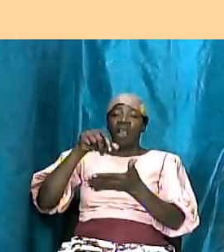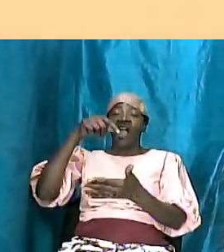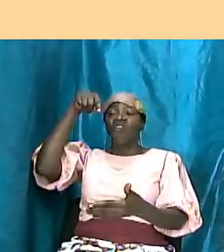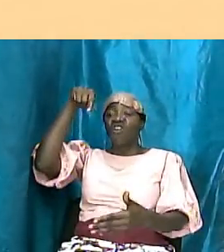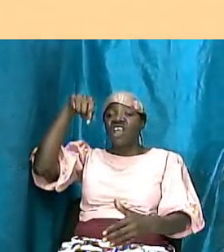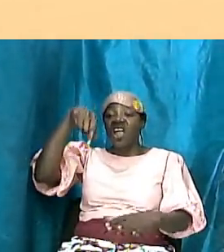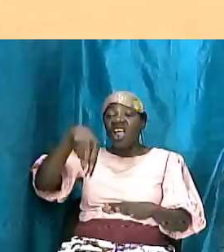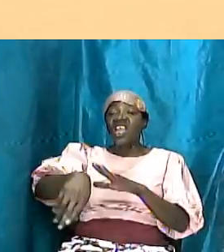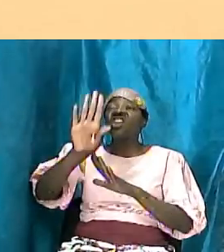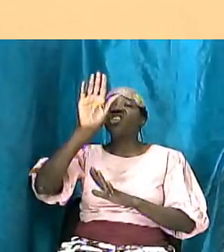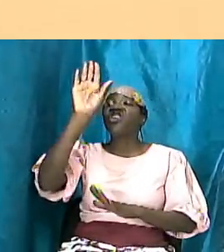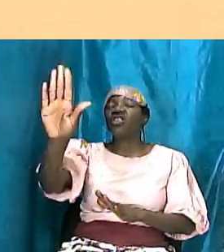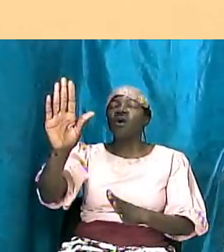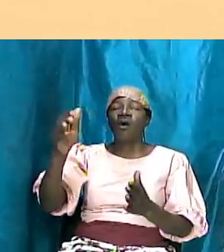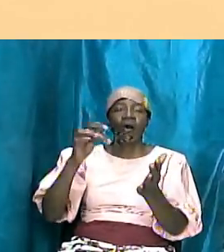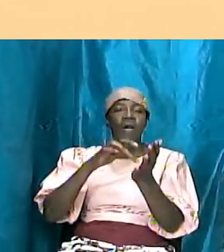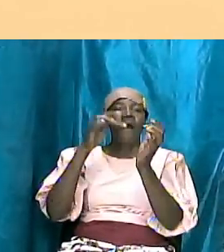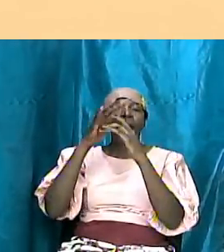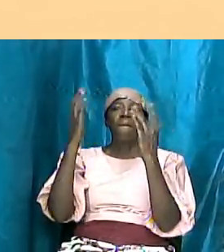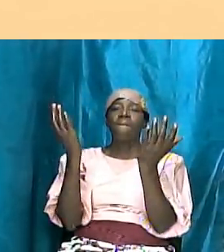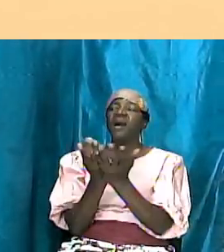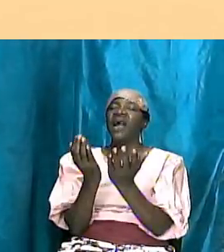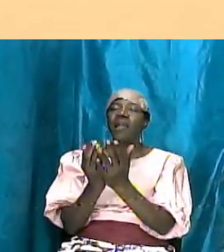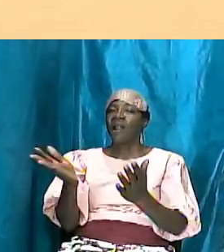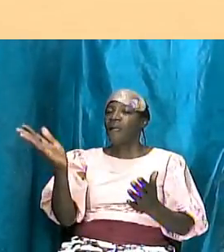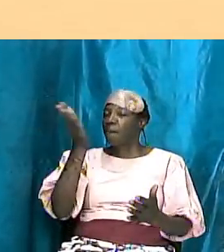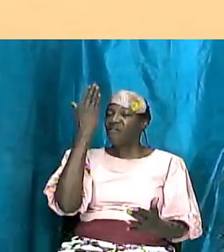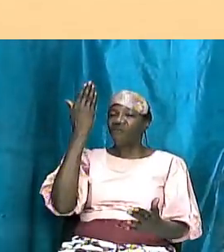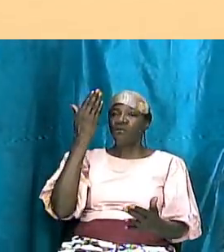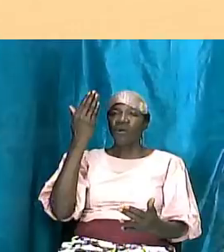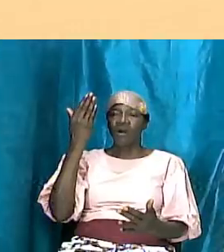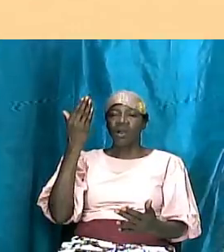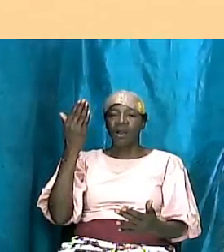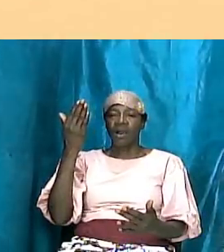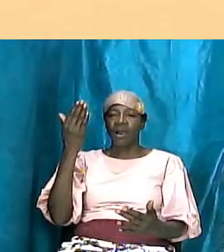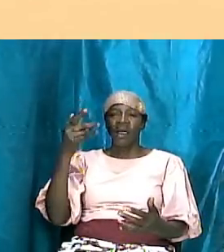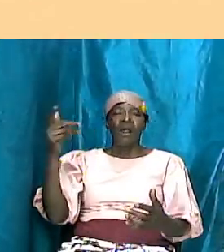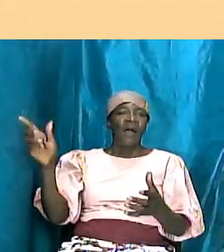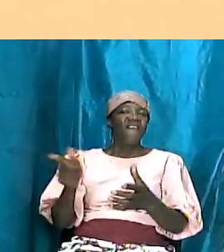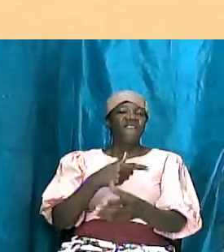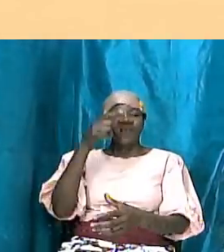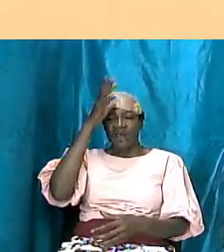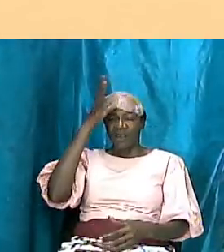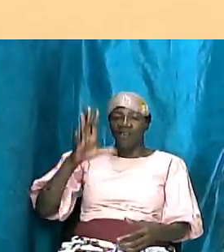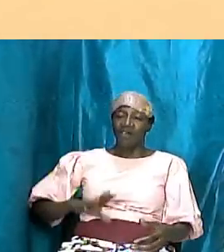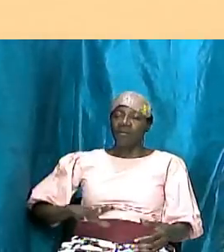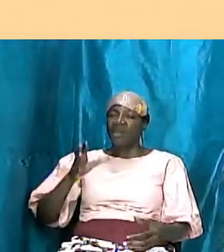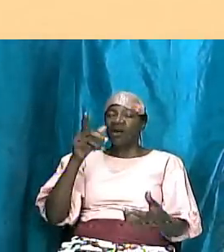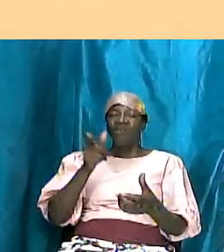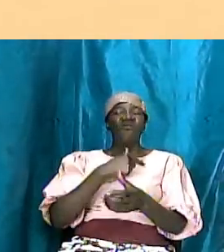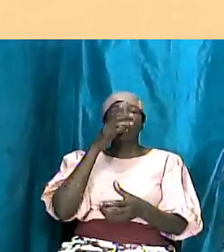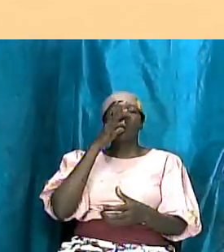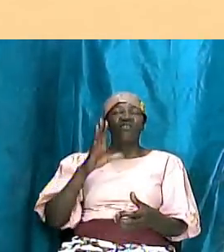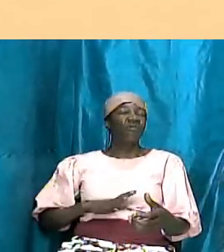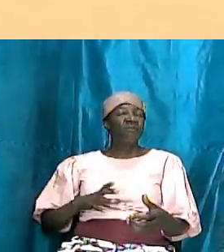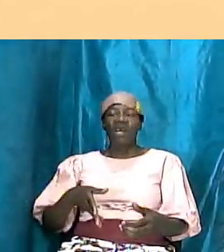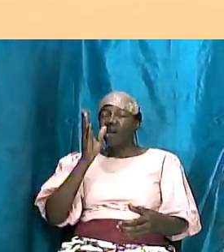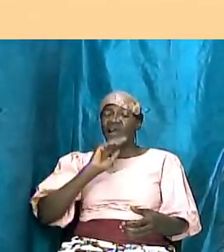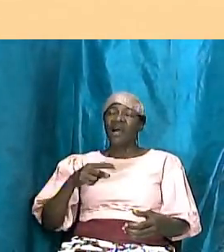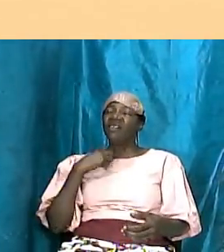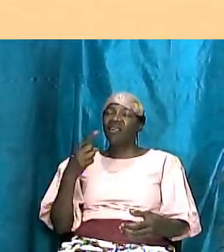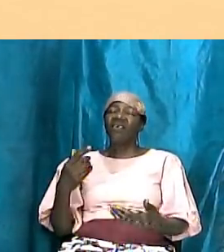day one of creation, before Adam and Eve came here, God was saying some things about redemption to